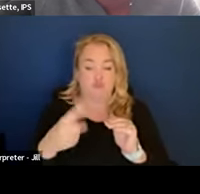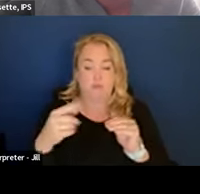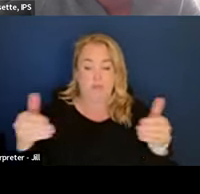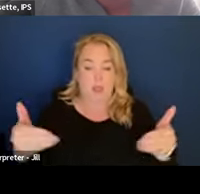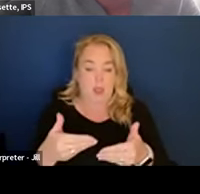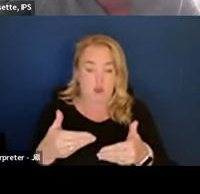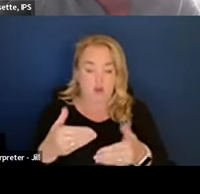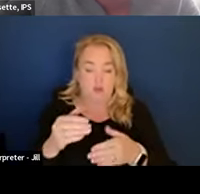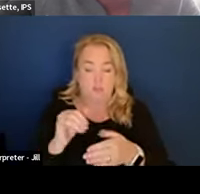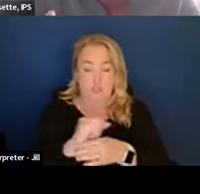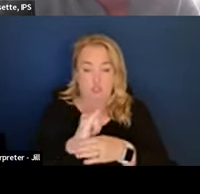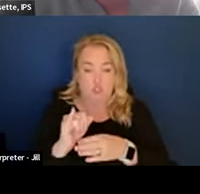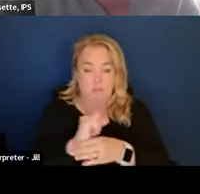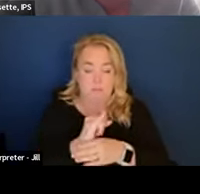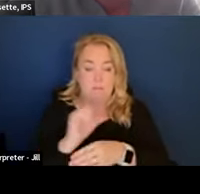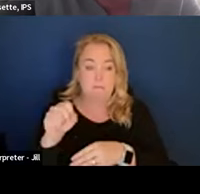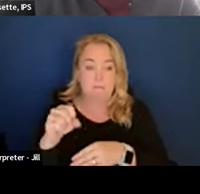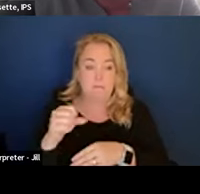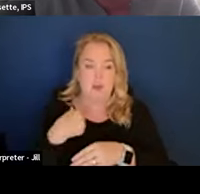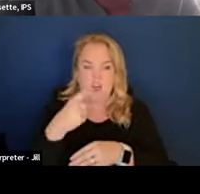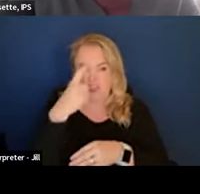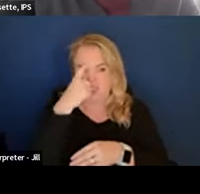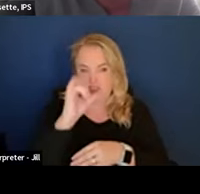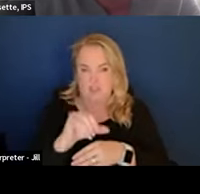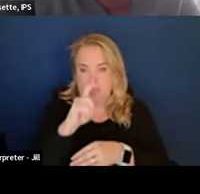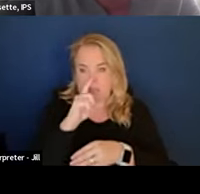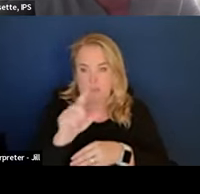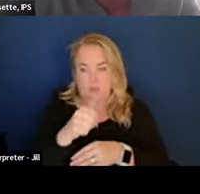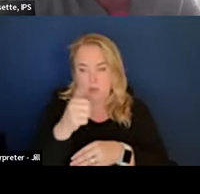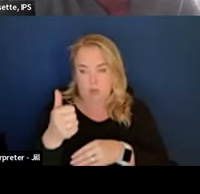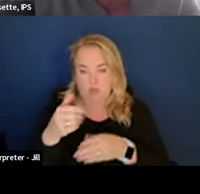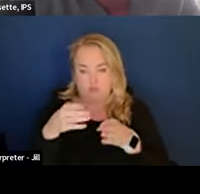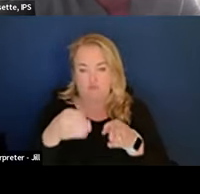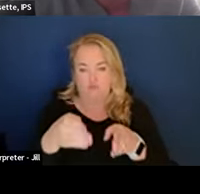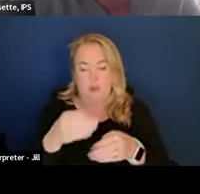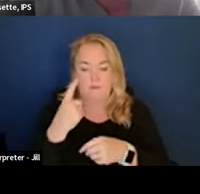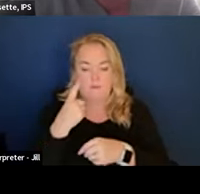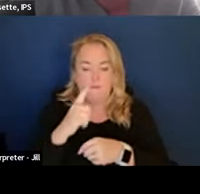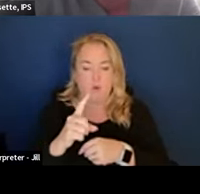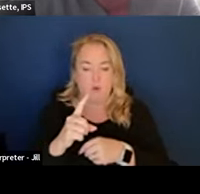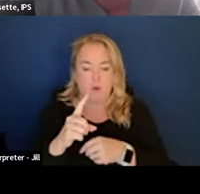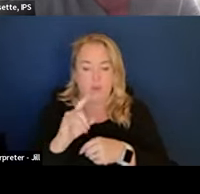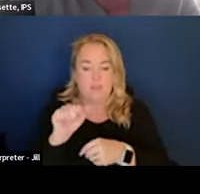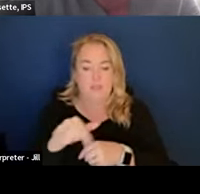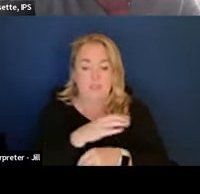hire our students for interns. But so I think that that is another track for this committee to consider,